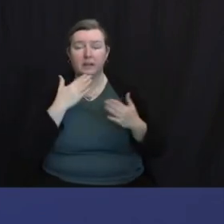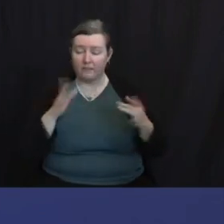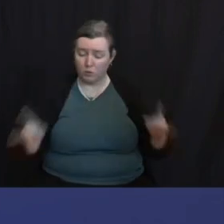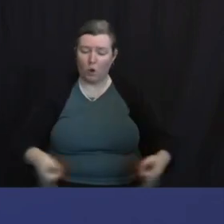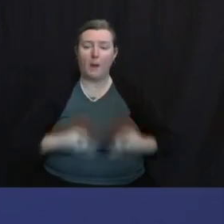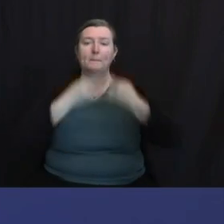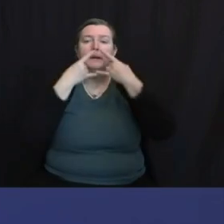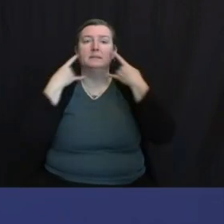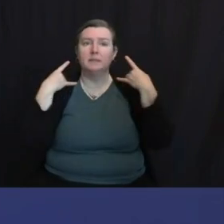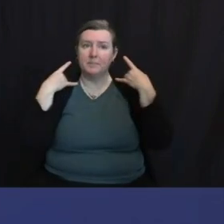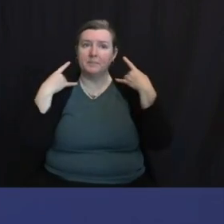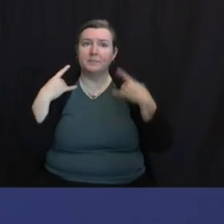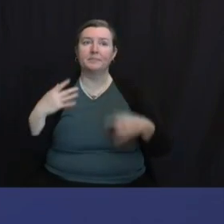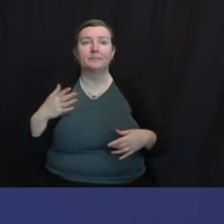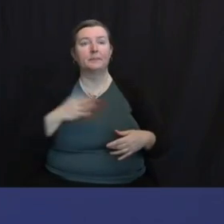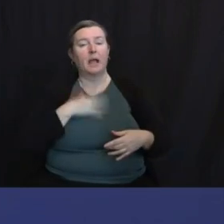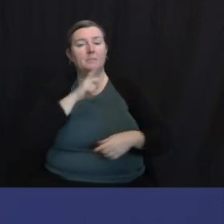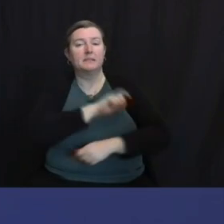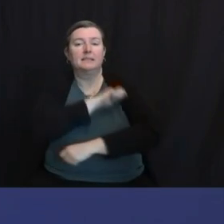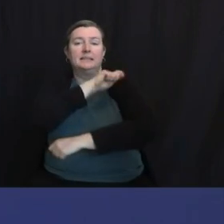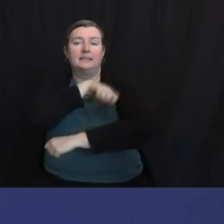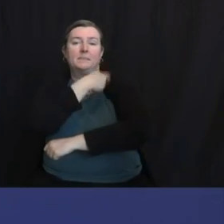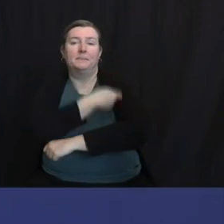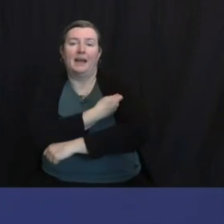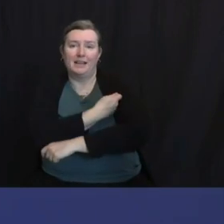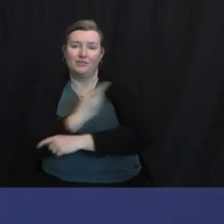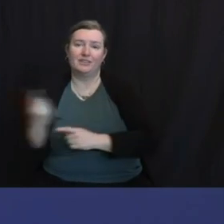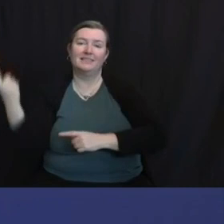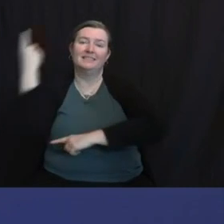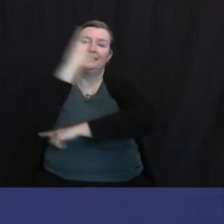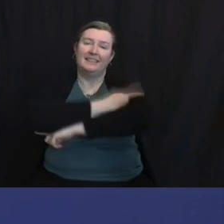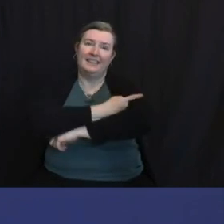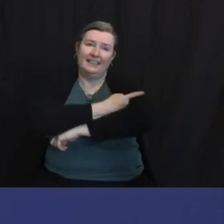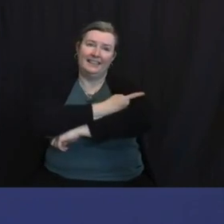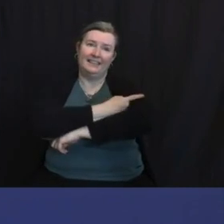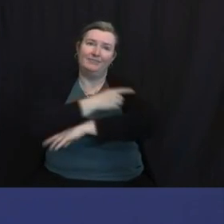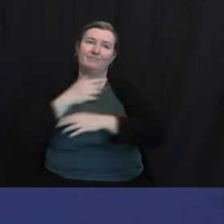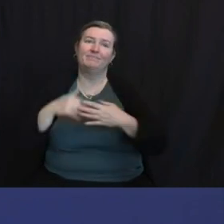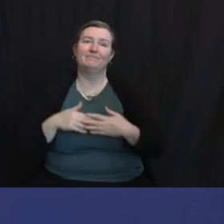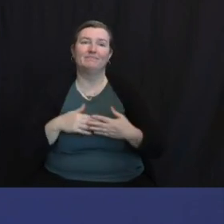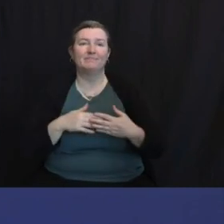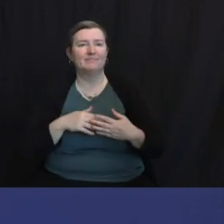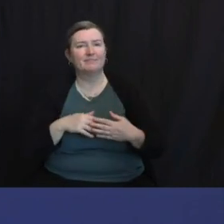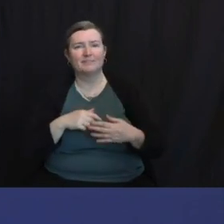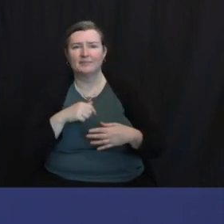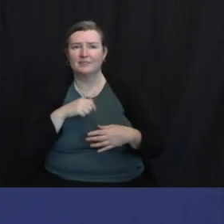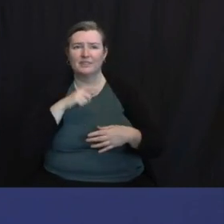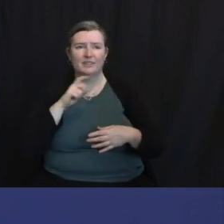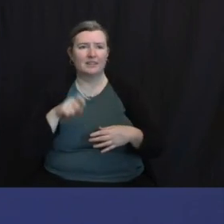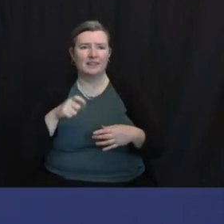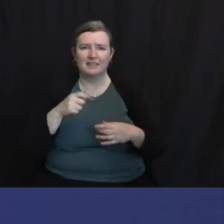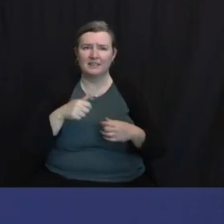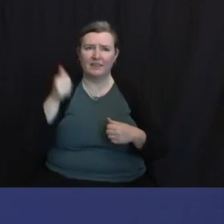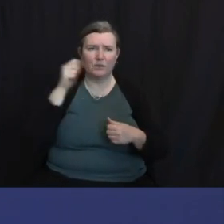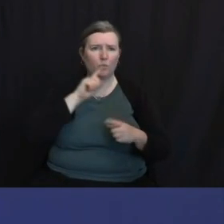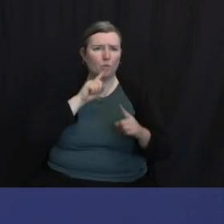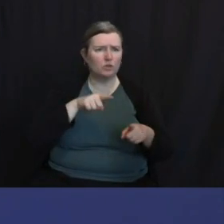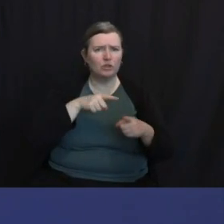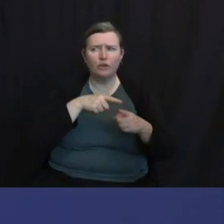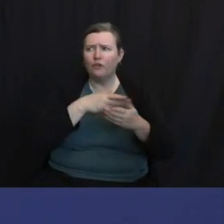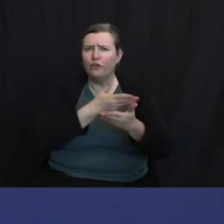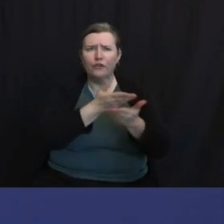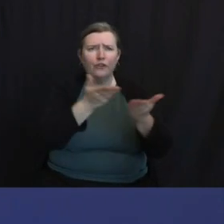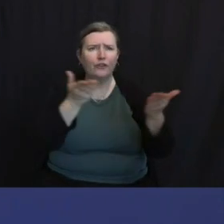Happy St. Patrick's Day. I can say this, I don't think I need an executive order, Callahan, but everybody's an